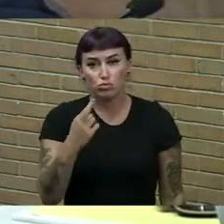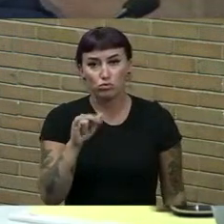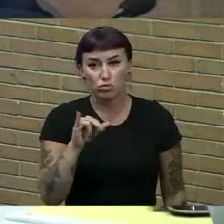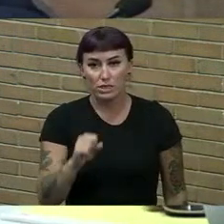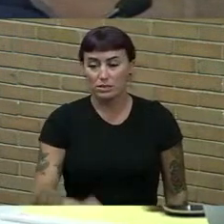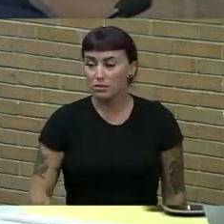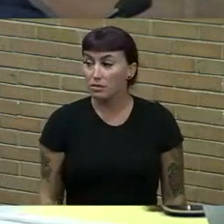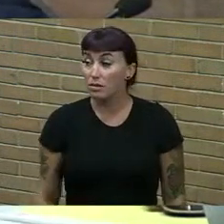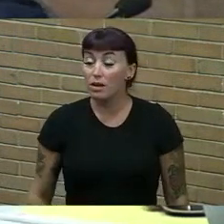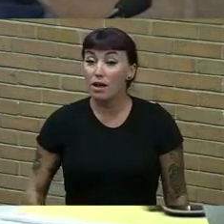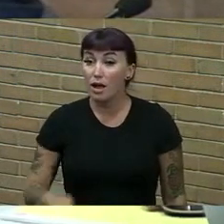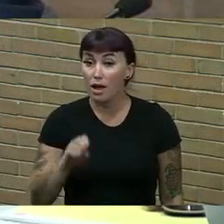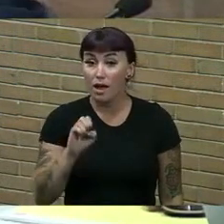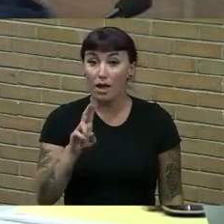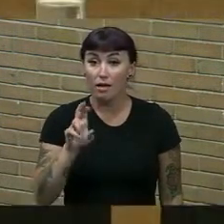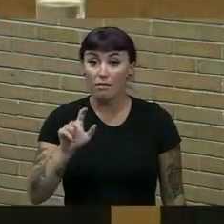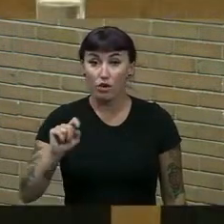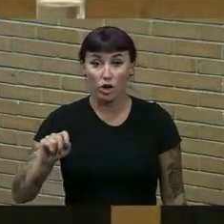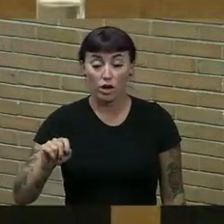Everett,